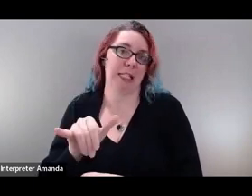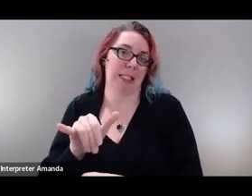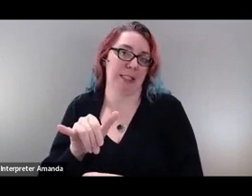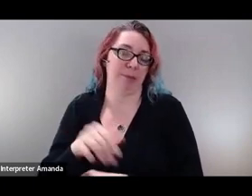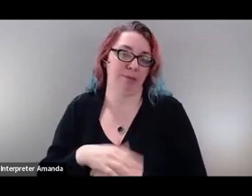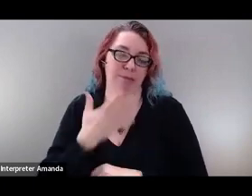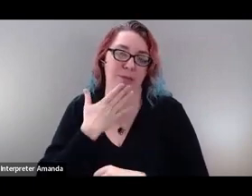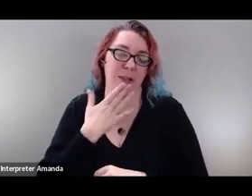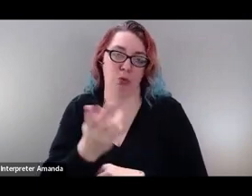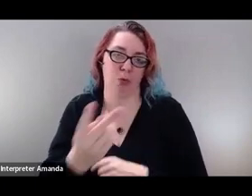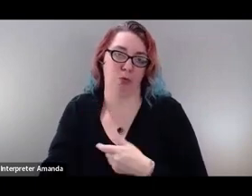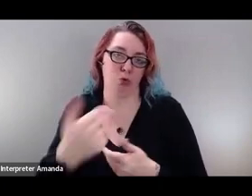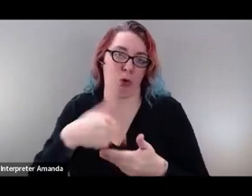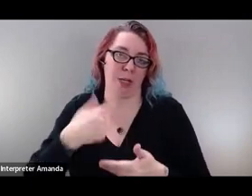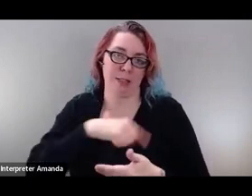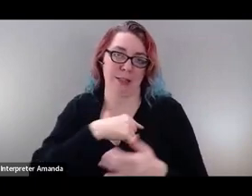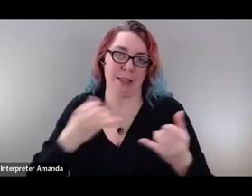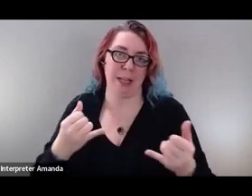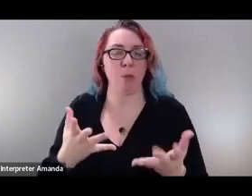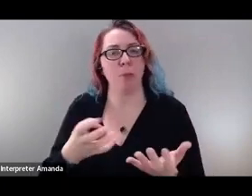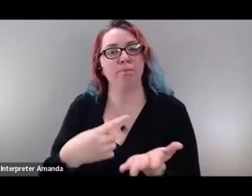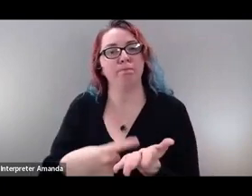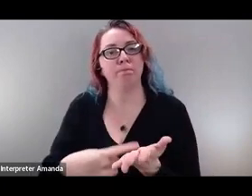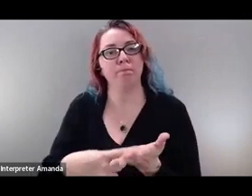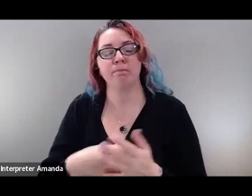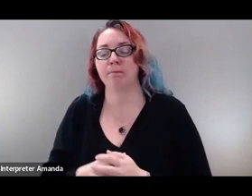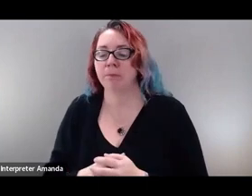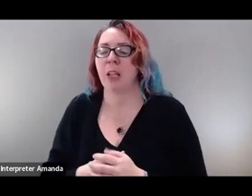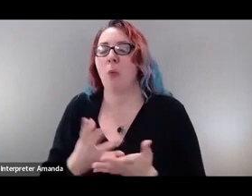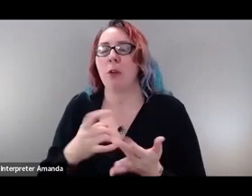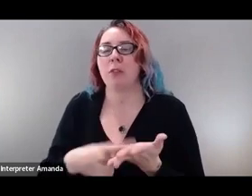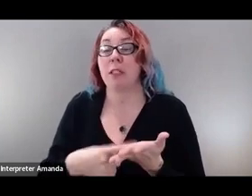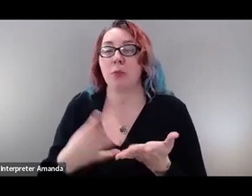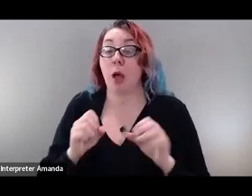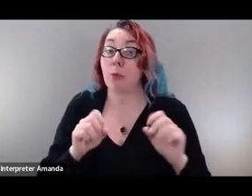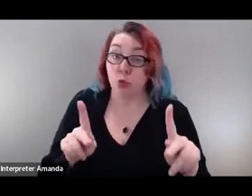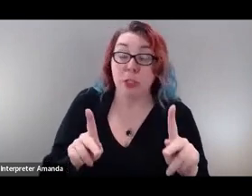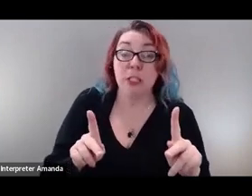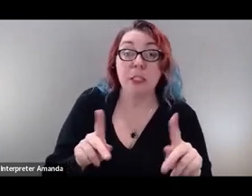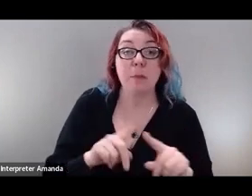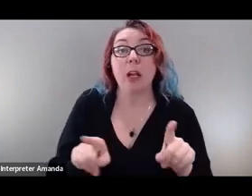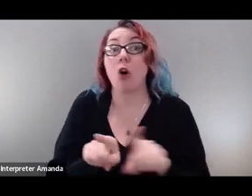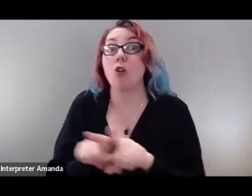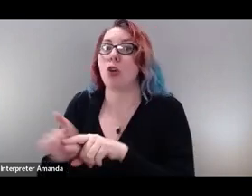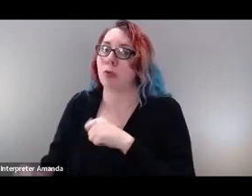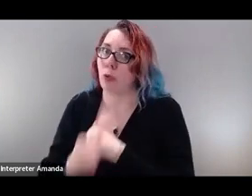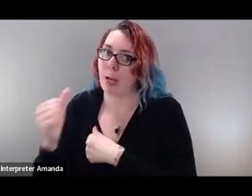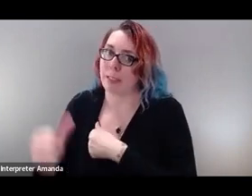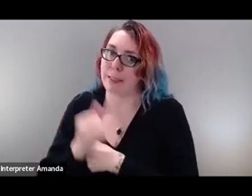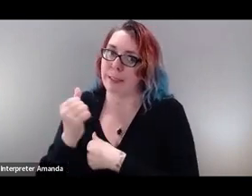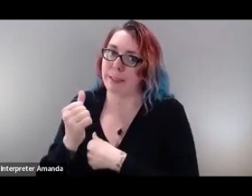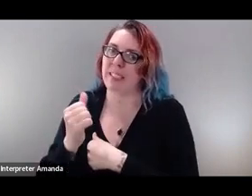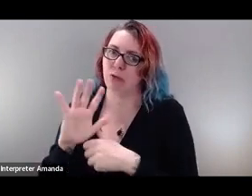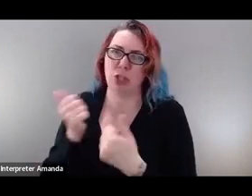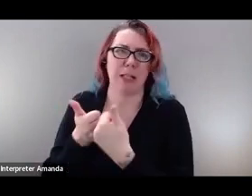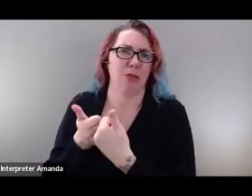like our conversation to talk about the opportunities, but also the threats and the challenges that digital transformation raises for